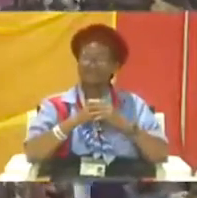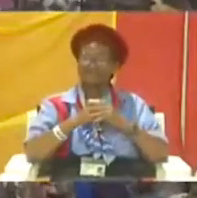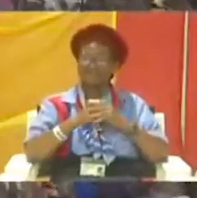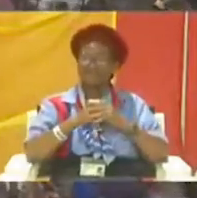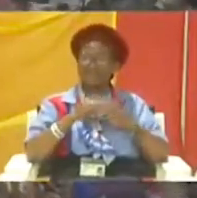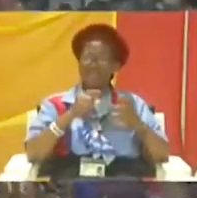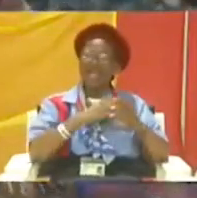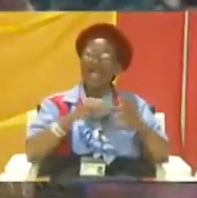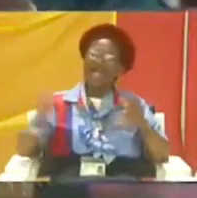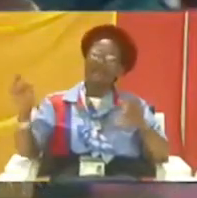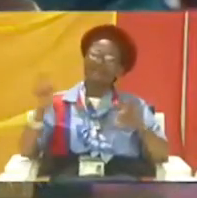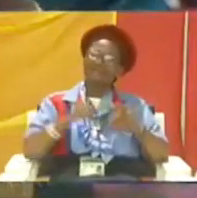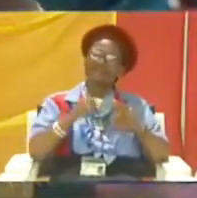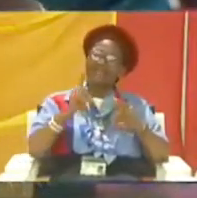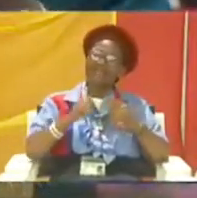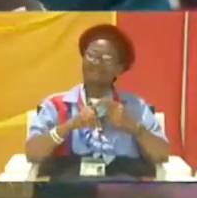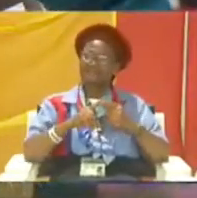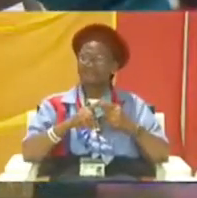And then,